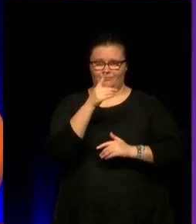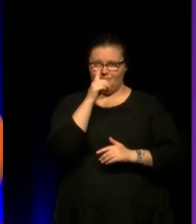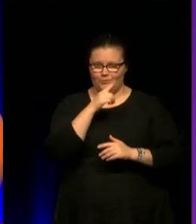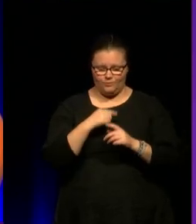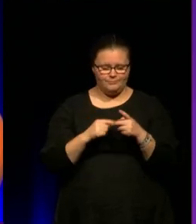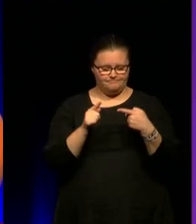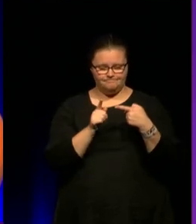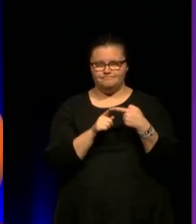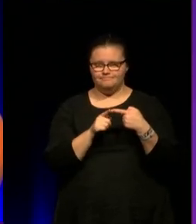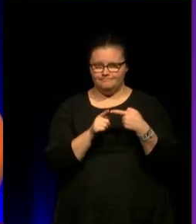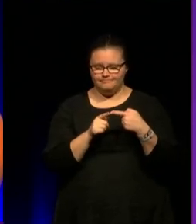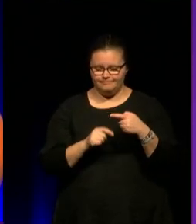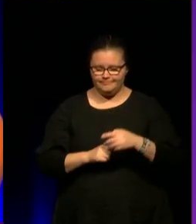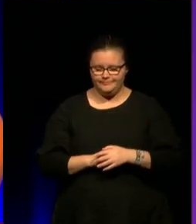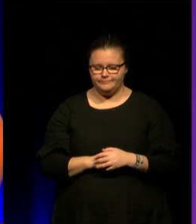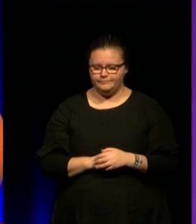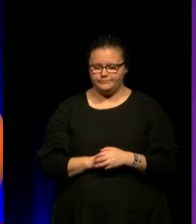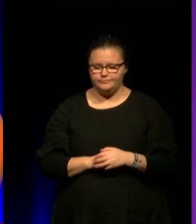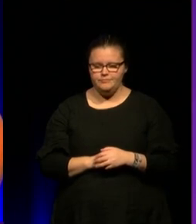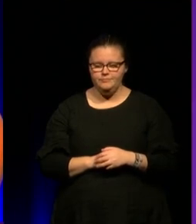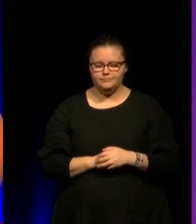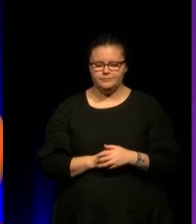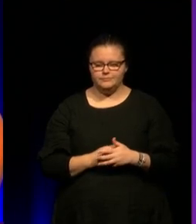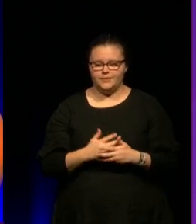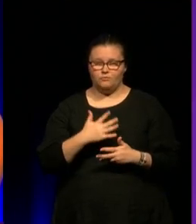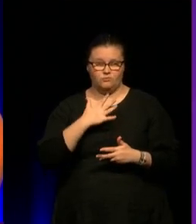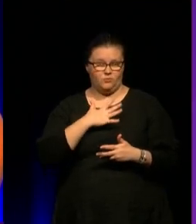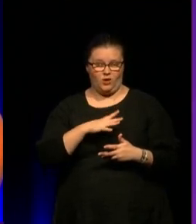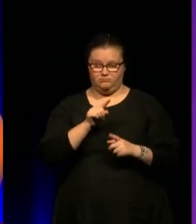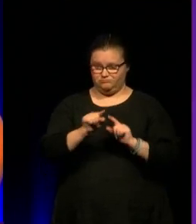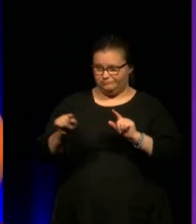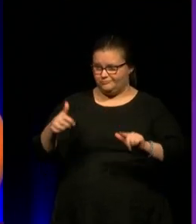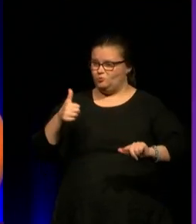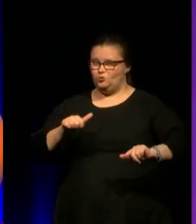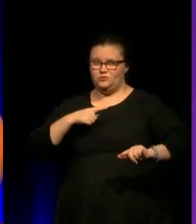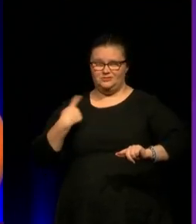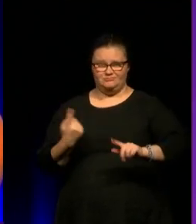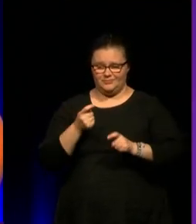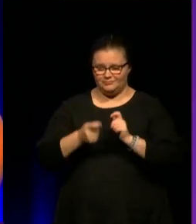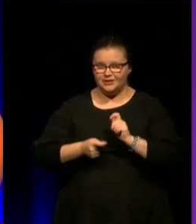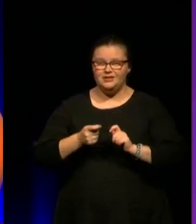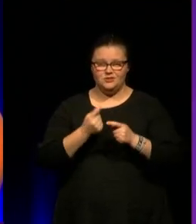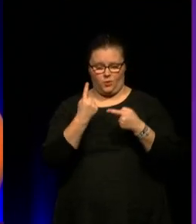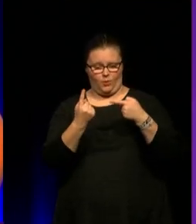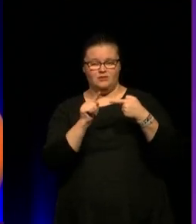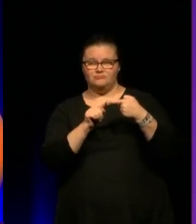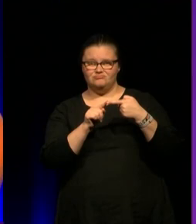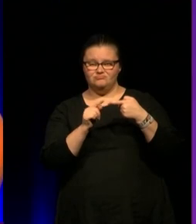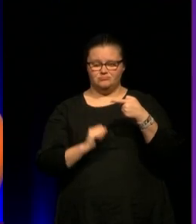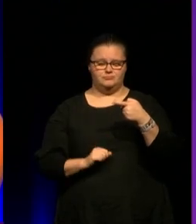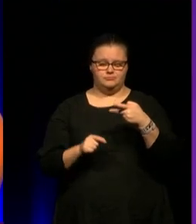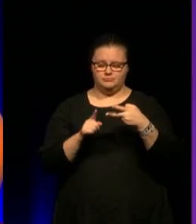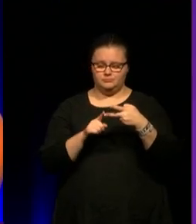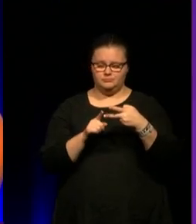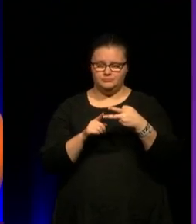set targets on the number of people that we would like to have use our tests. So that would definitely be one of them. Creating